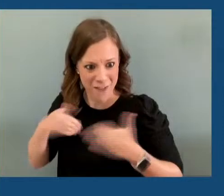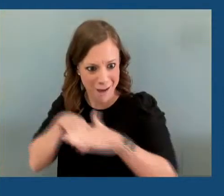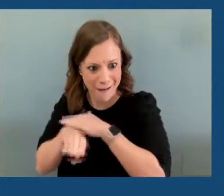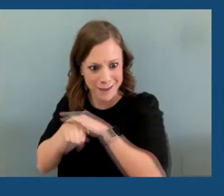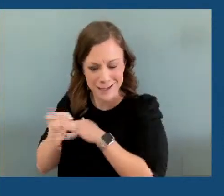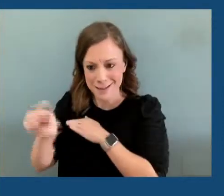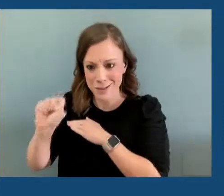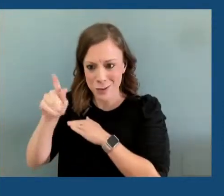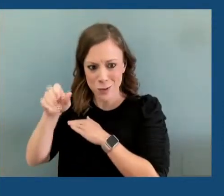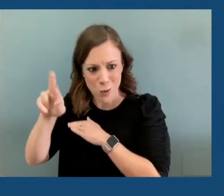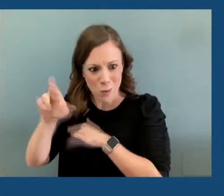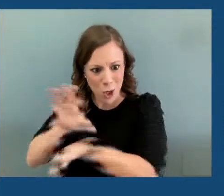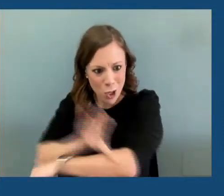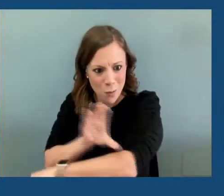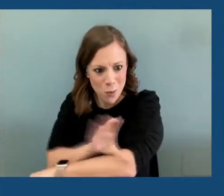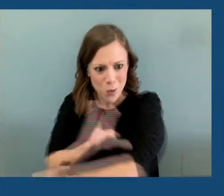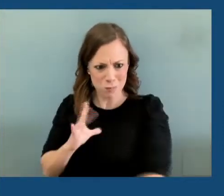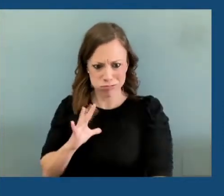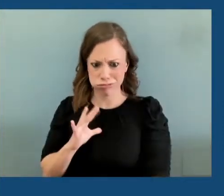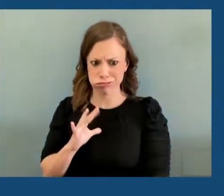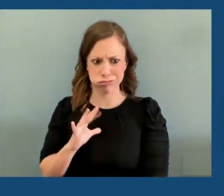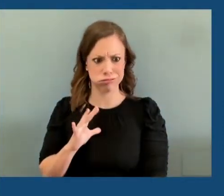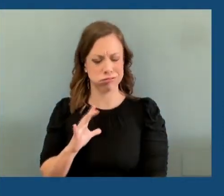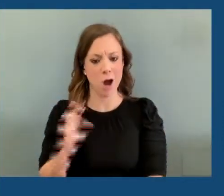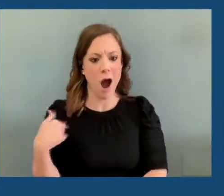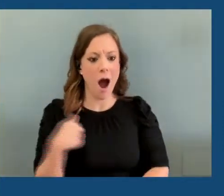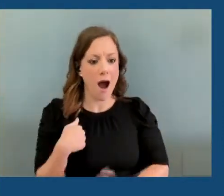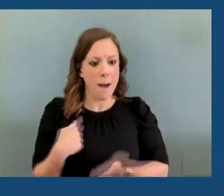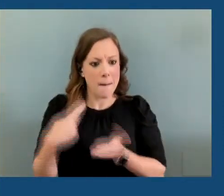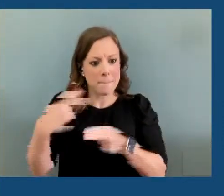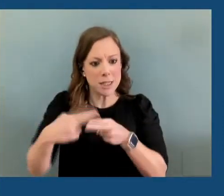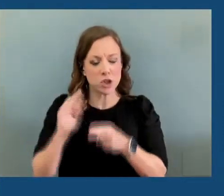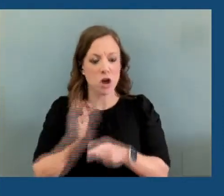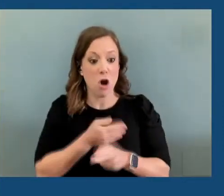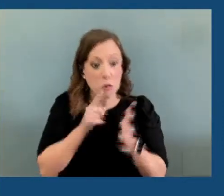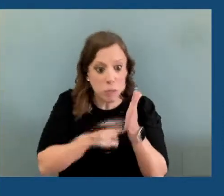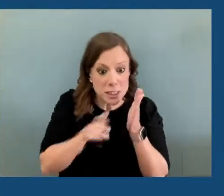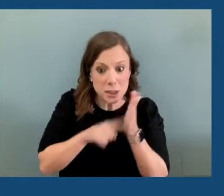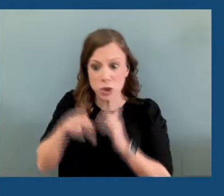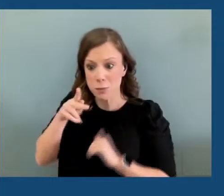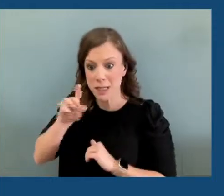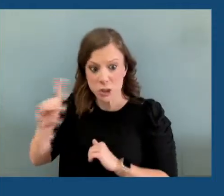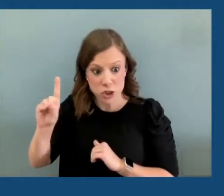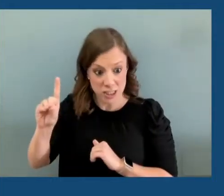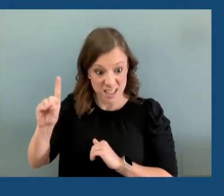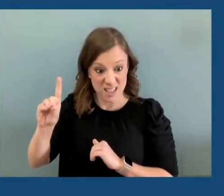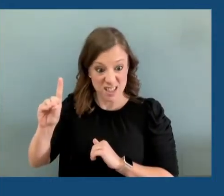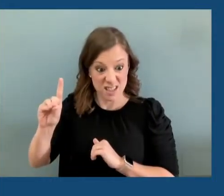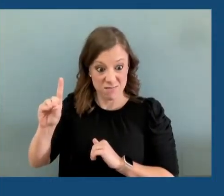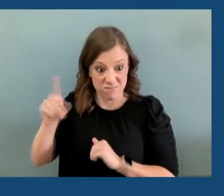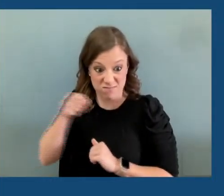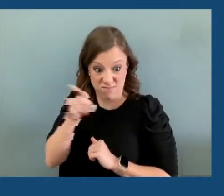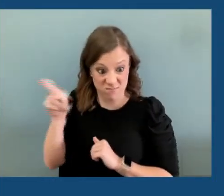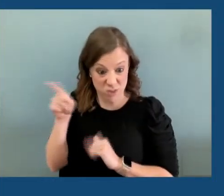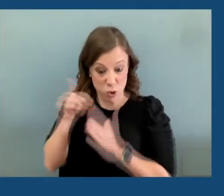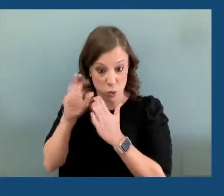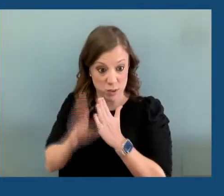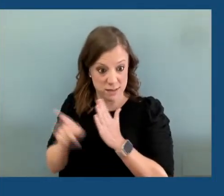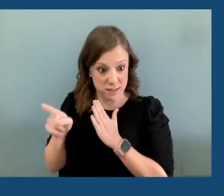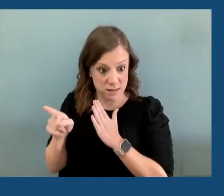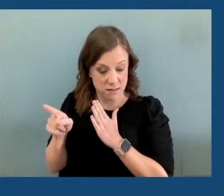are researchers and PhD candidates, and their objective is not to make money off of this. Their objective is